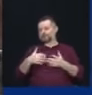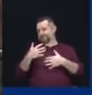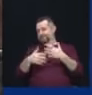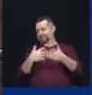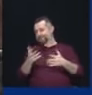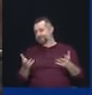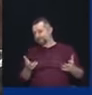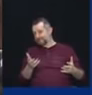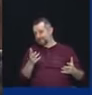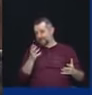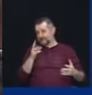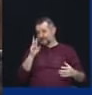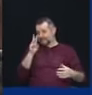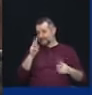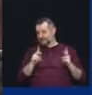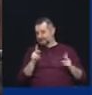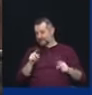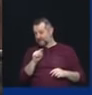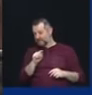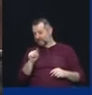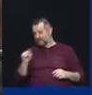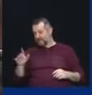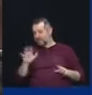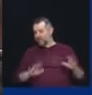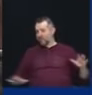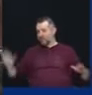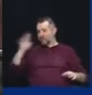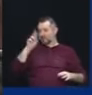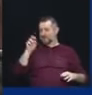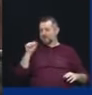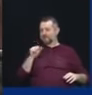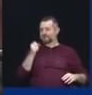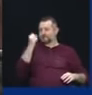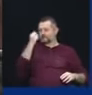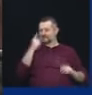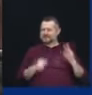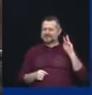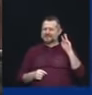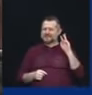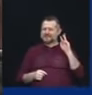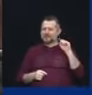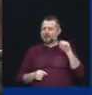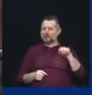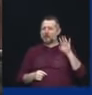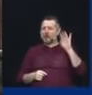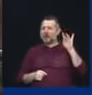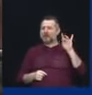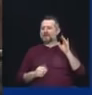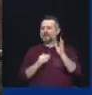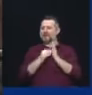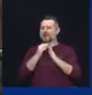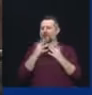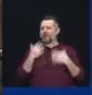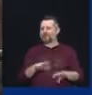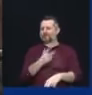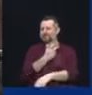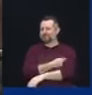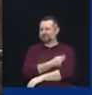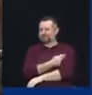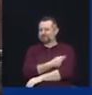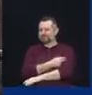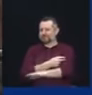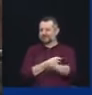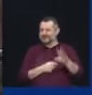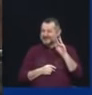six people in the country out of 6.8 million who received the vaccine, okay? So